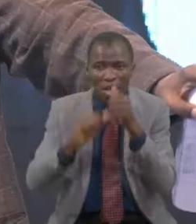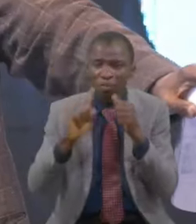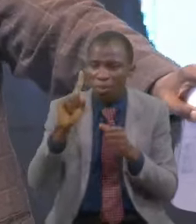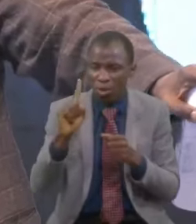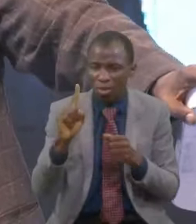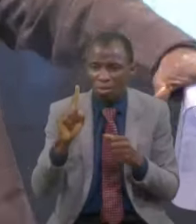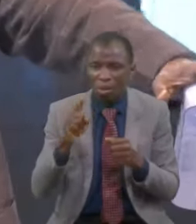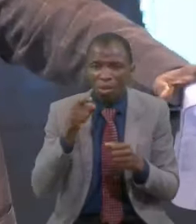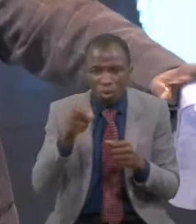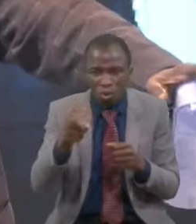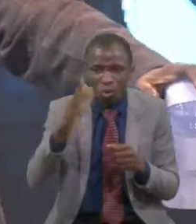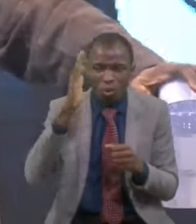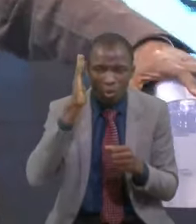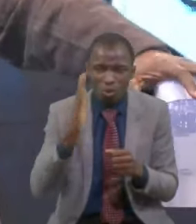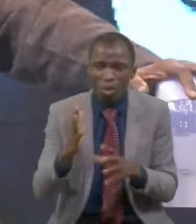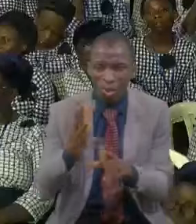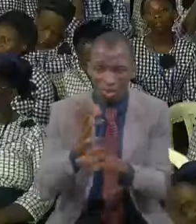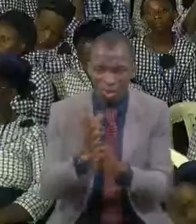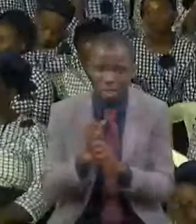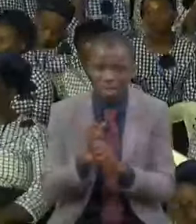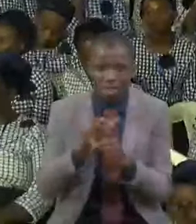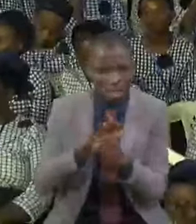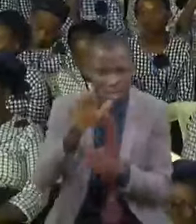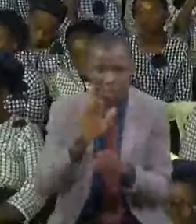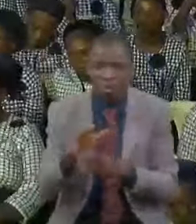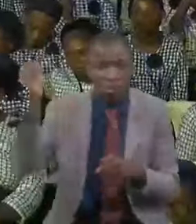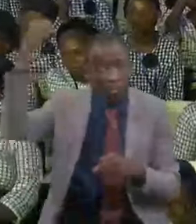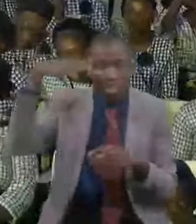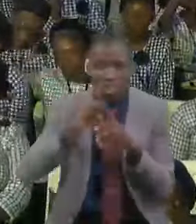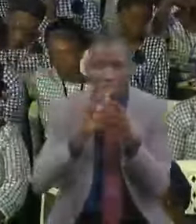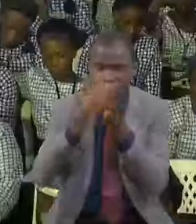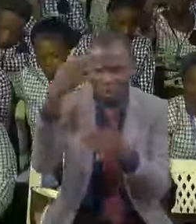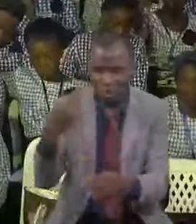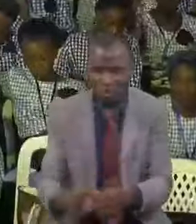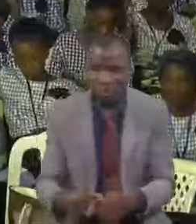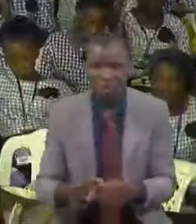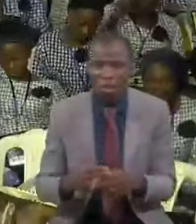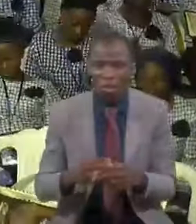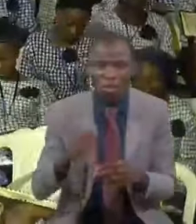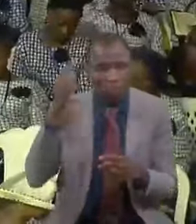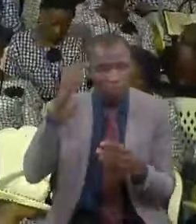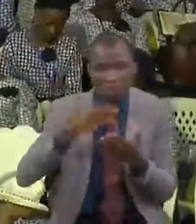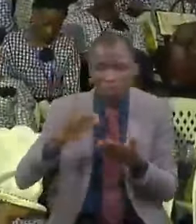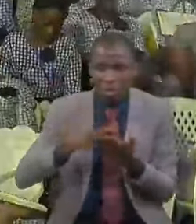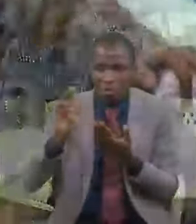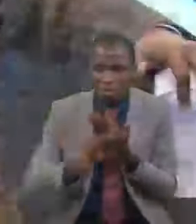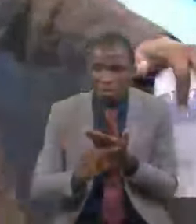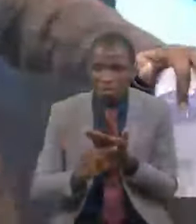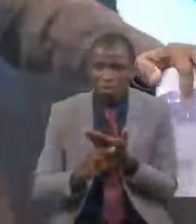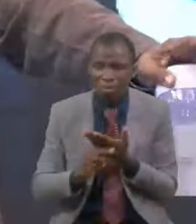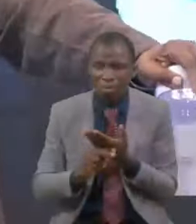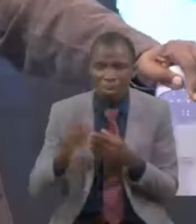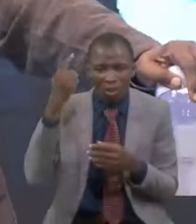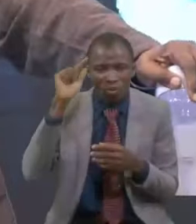will get enough grace for forgiveness, for your